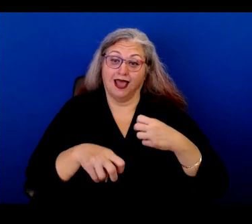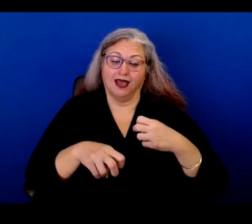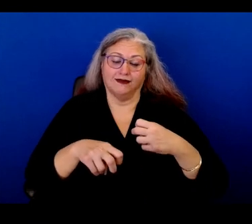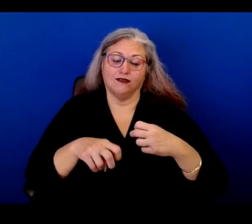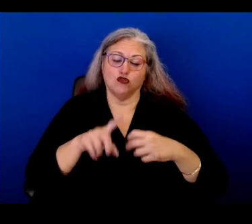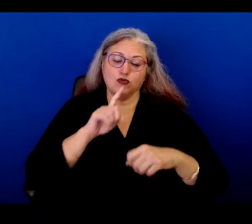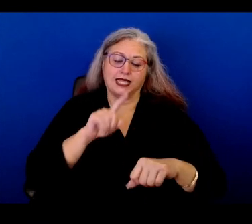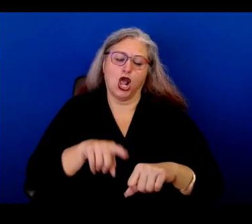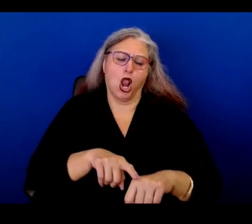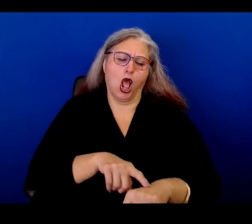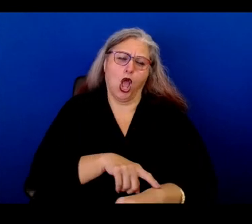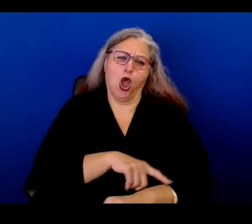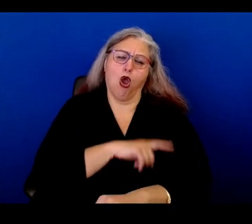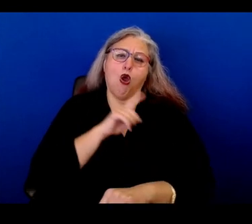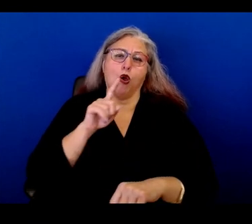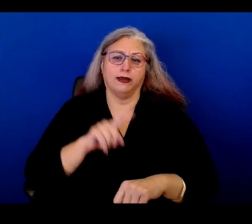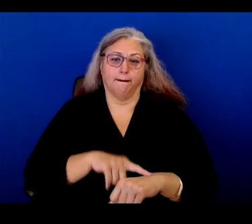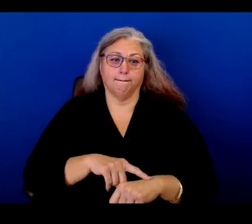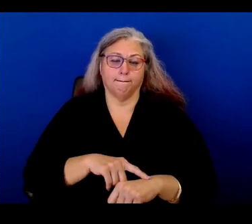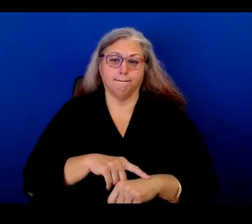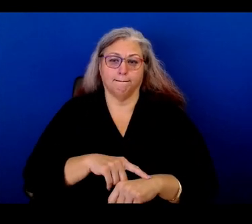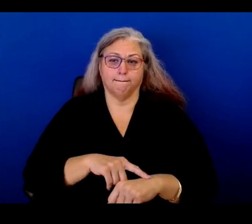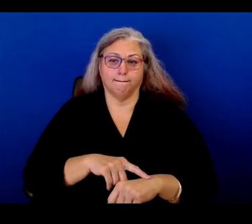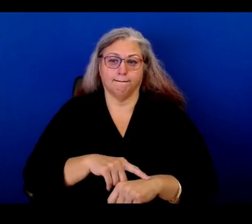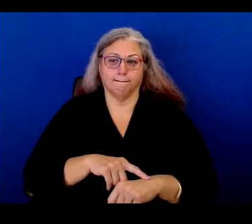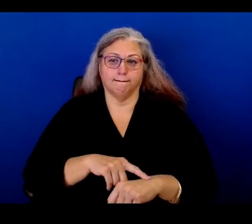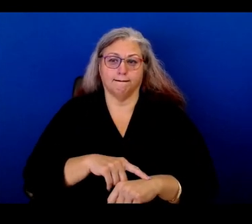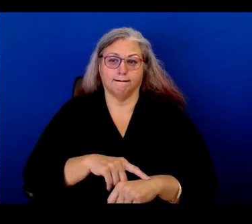a long, long, long time. And